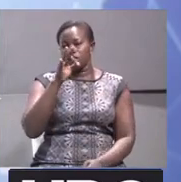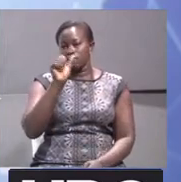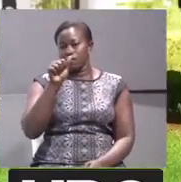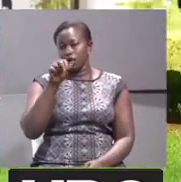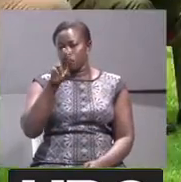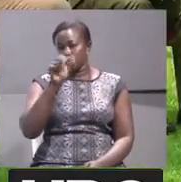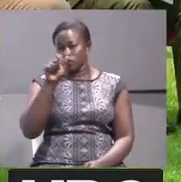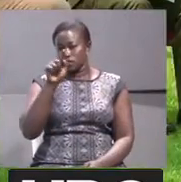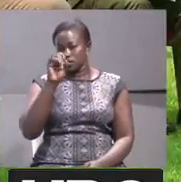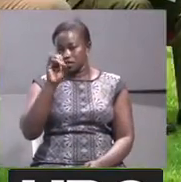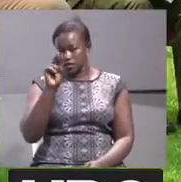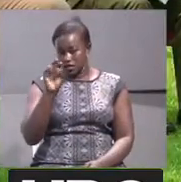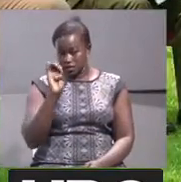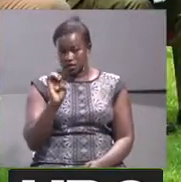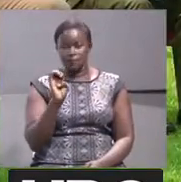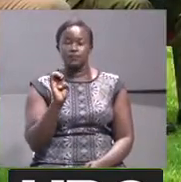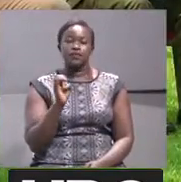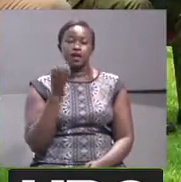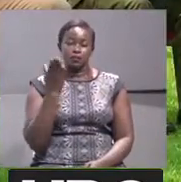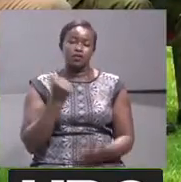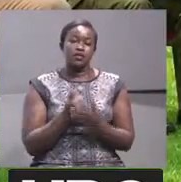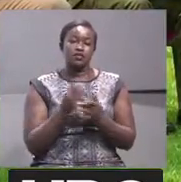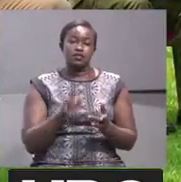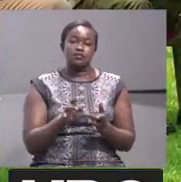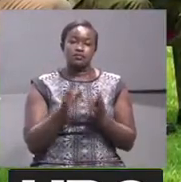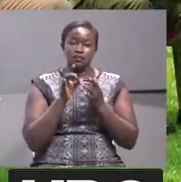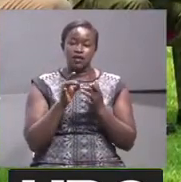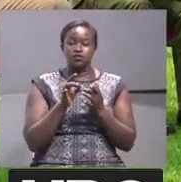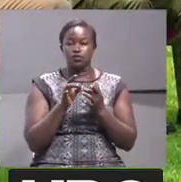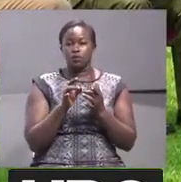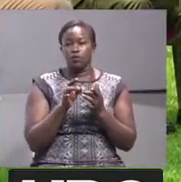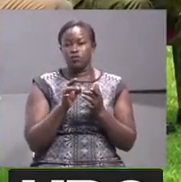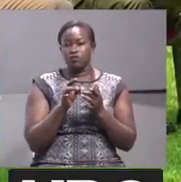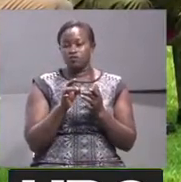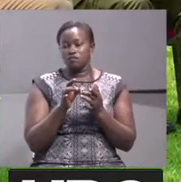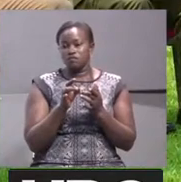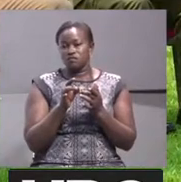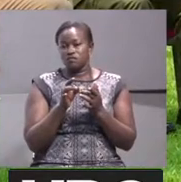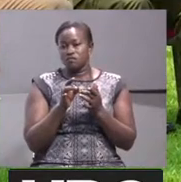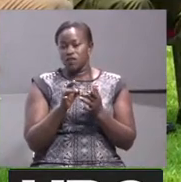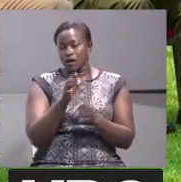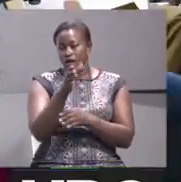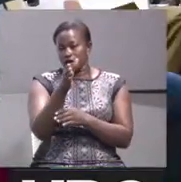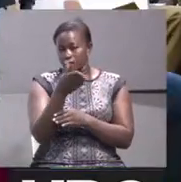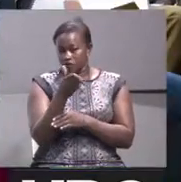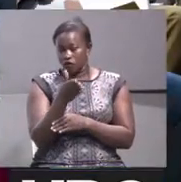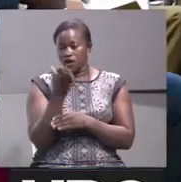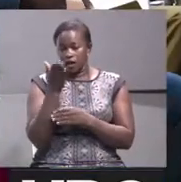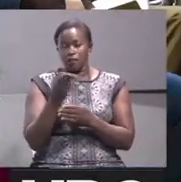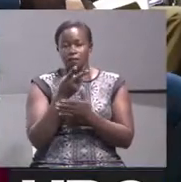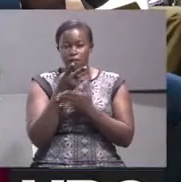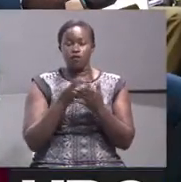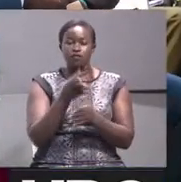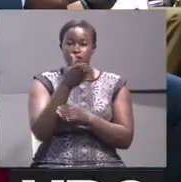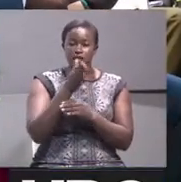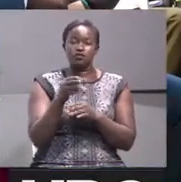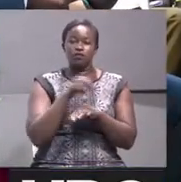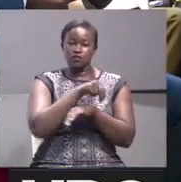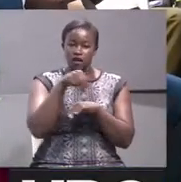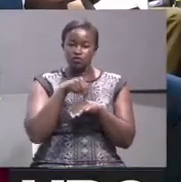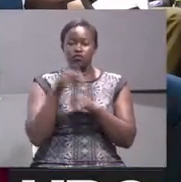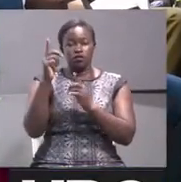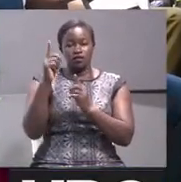Achenjo Todera. The special envoy, Claude Remoulx Biro, who is both the Minister of National